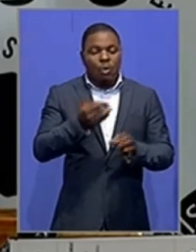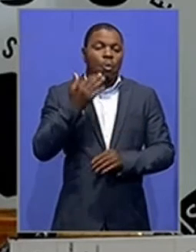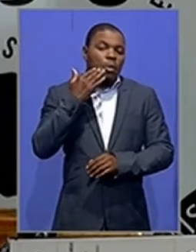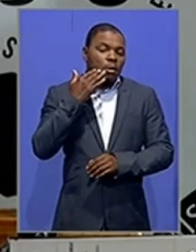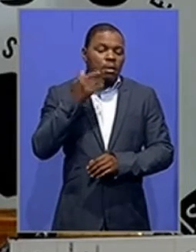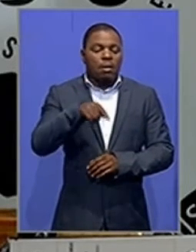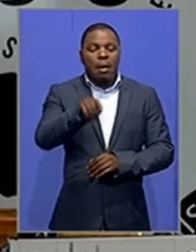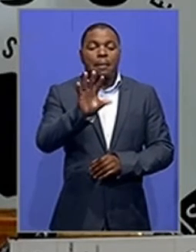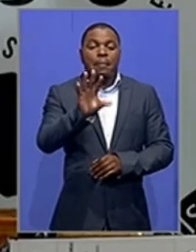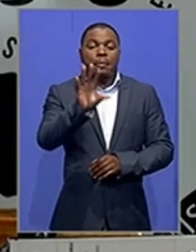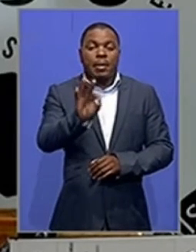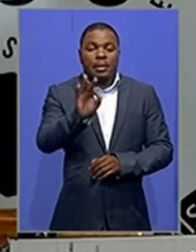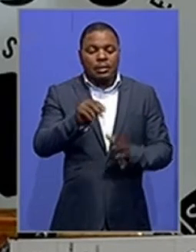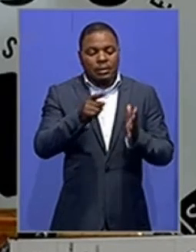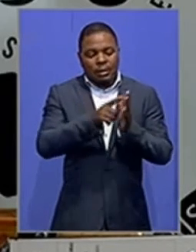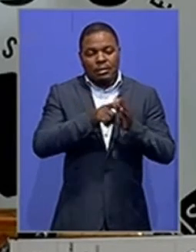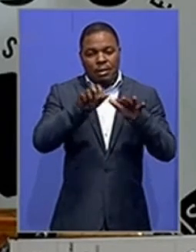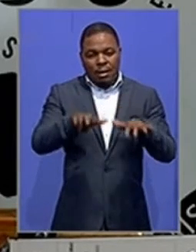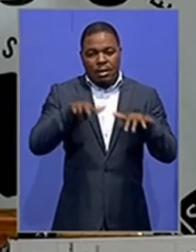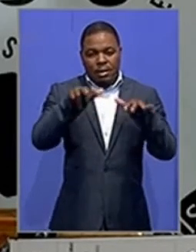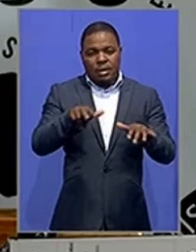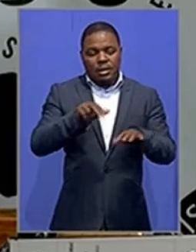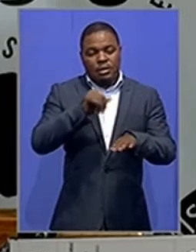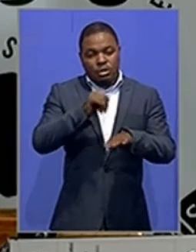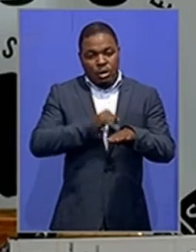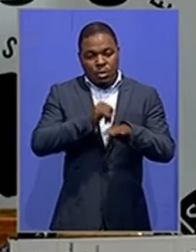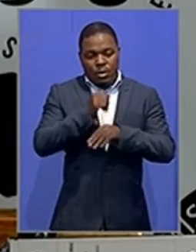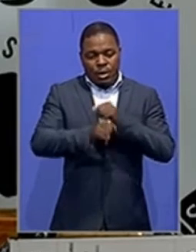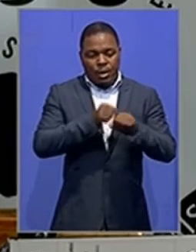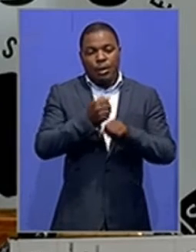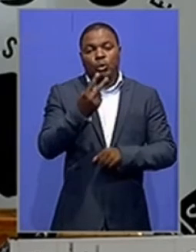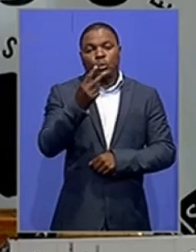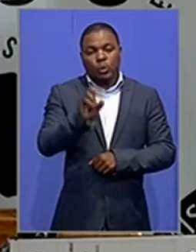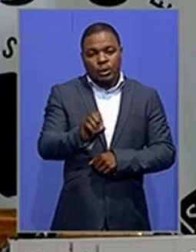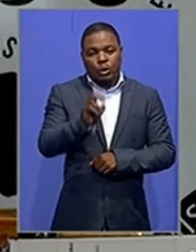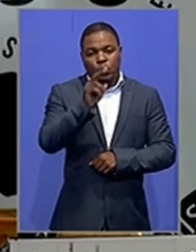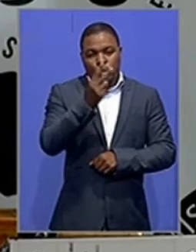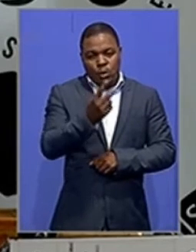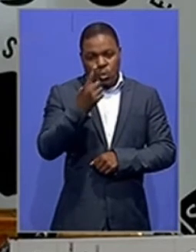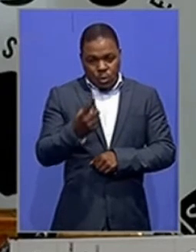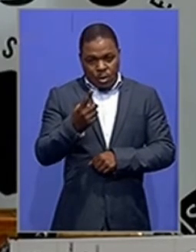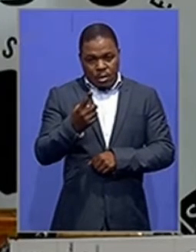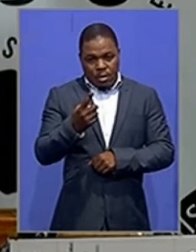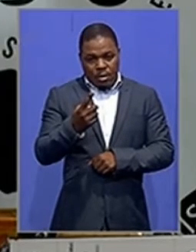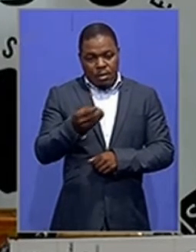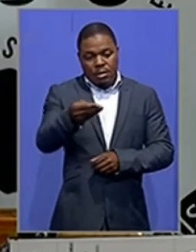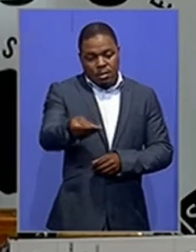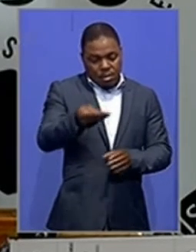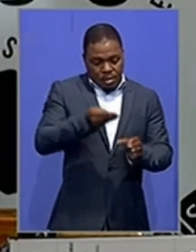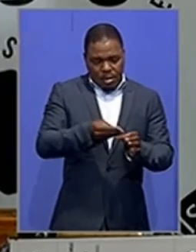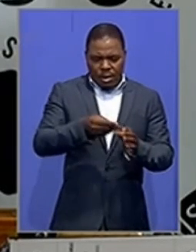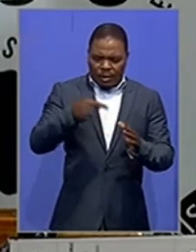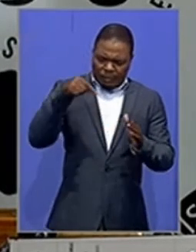business on Monday, the 18th of January 2021, the